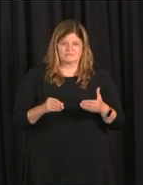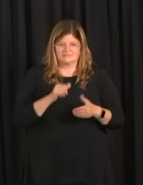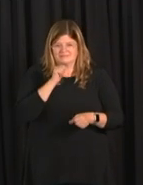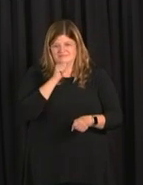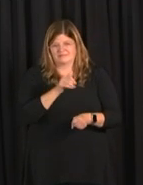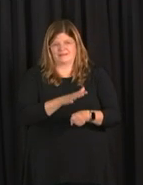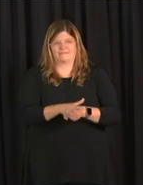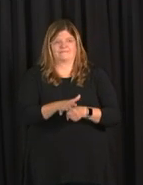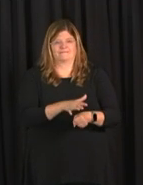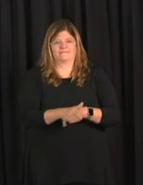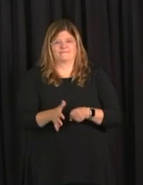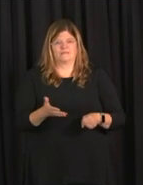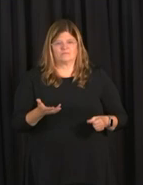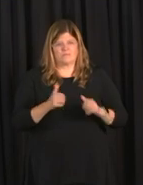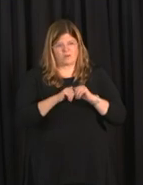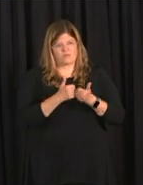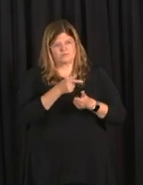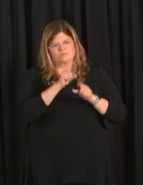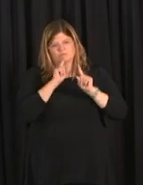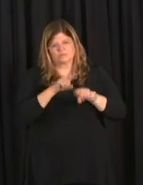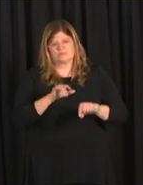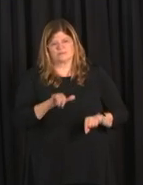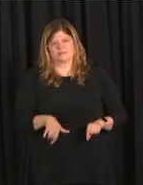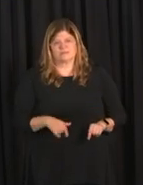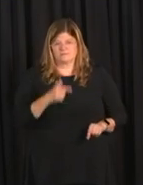that's not enough. How do you respond to that?